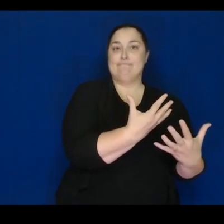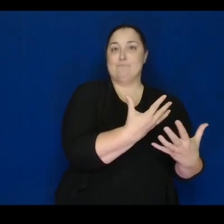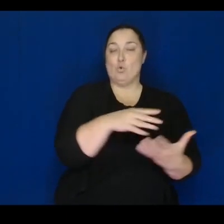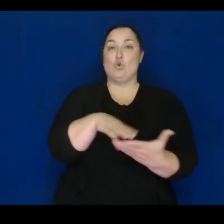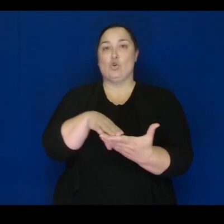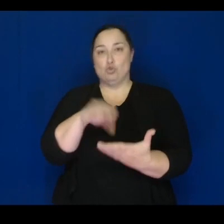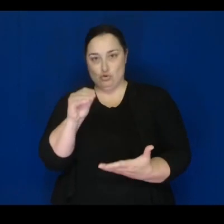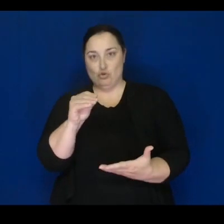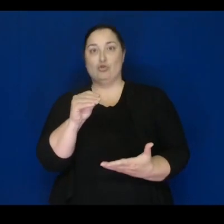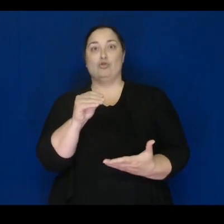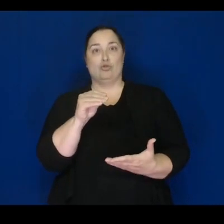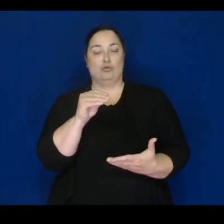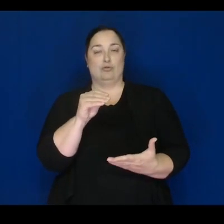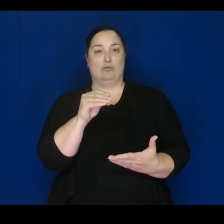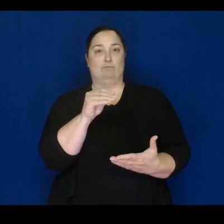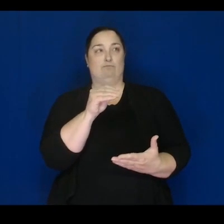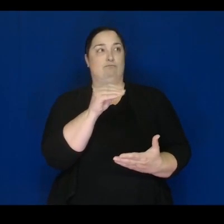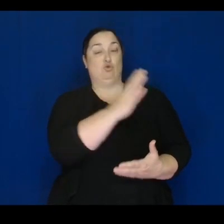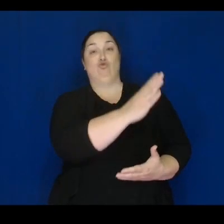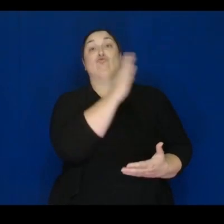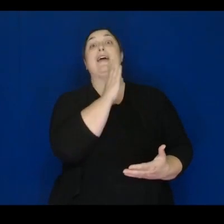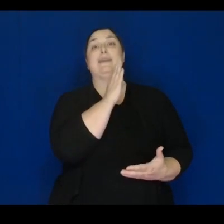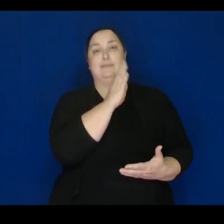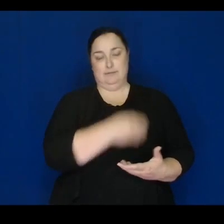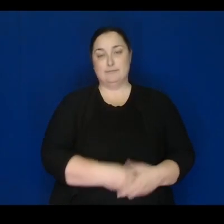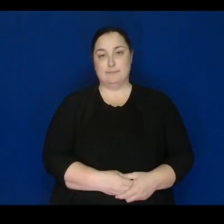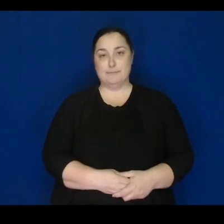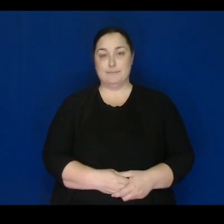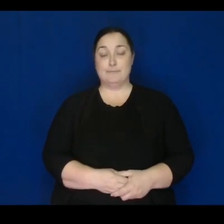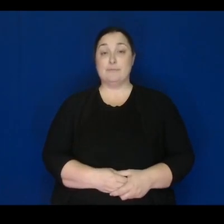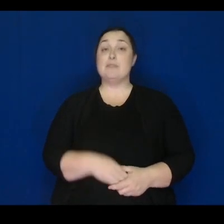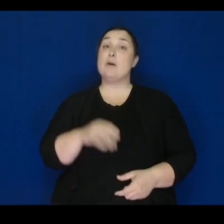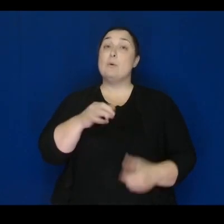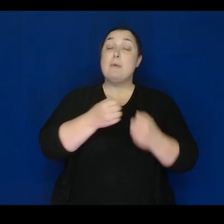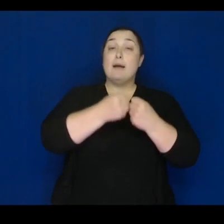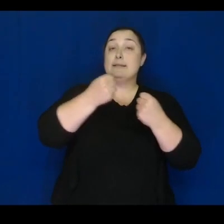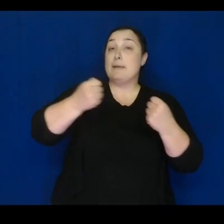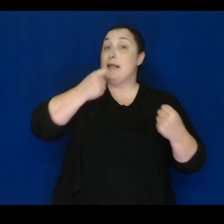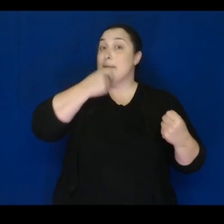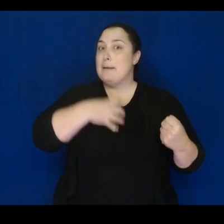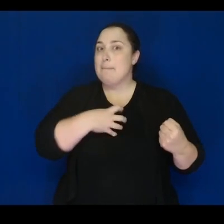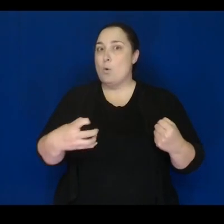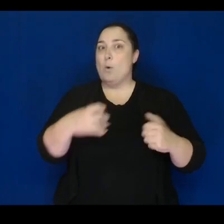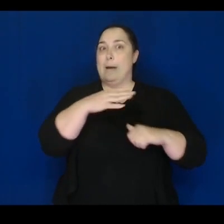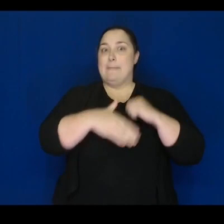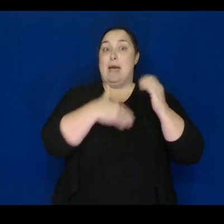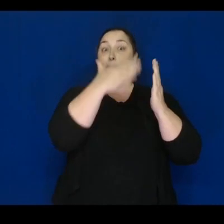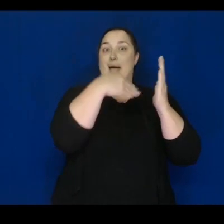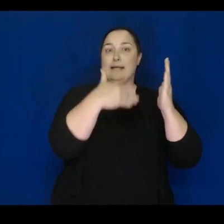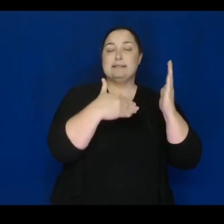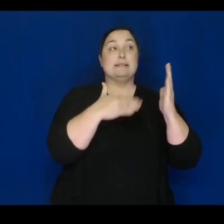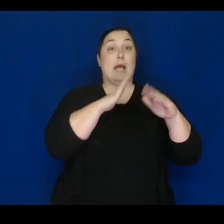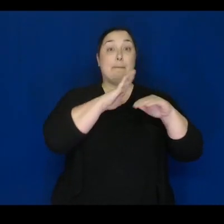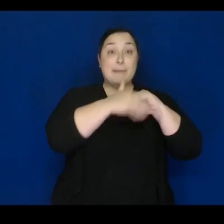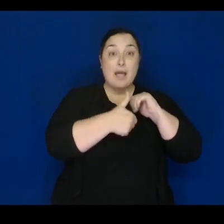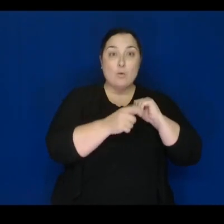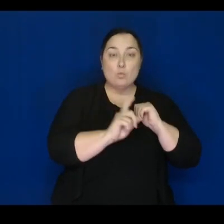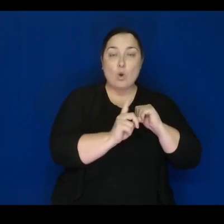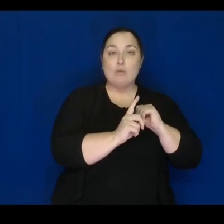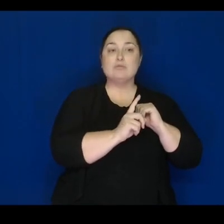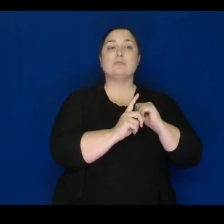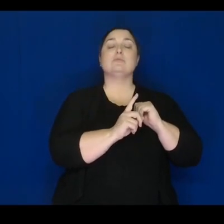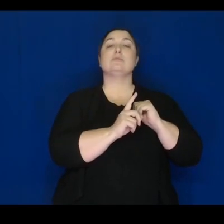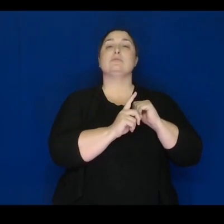hear directly from her words. And then we would expand a little bit more now on what the painting is about, what she's speaking